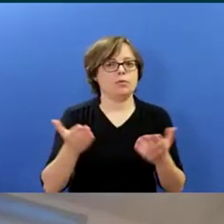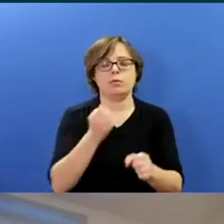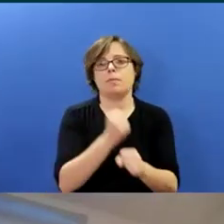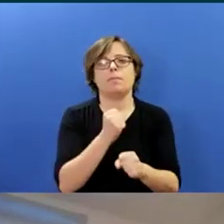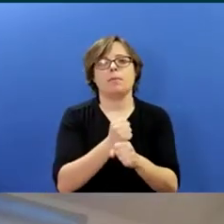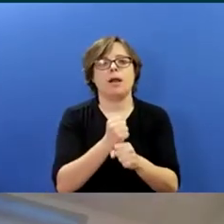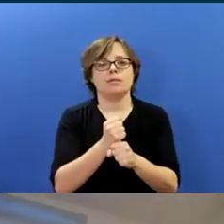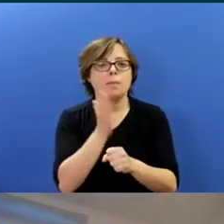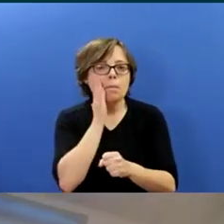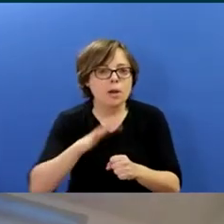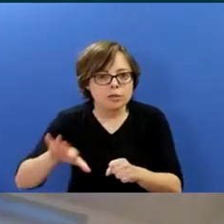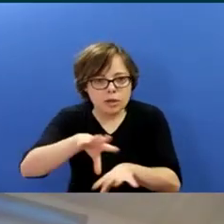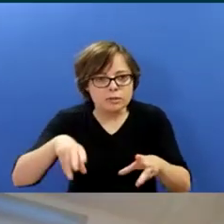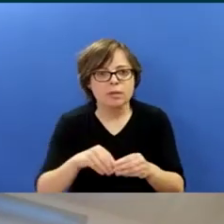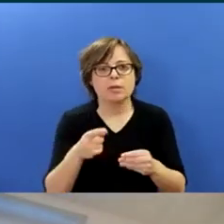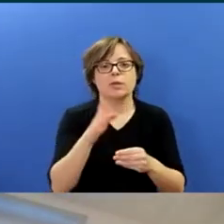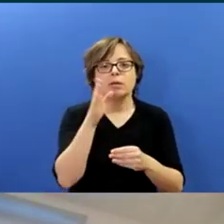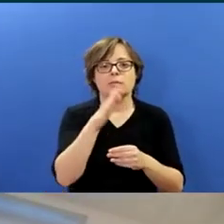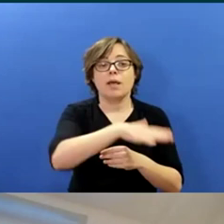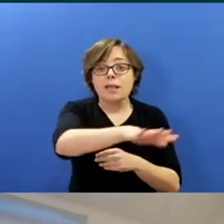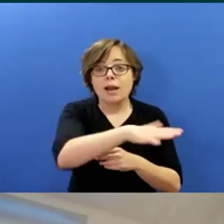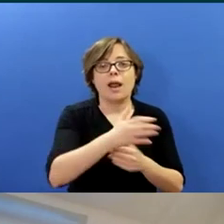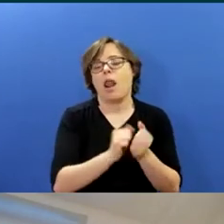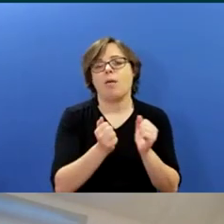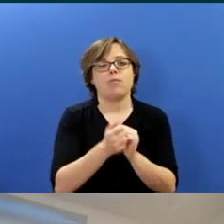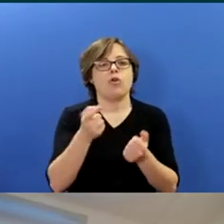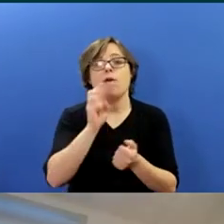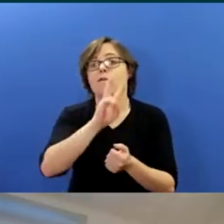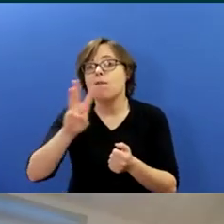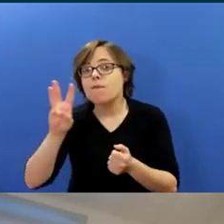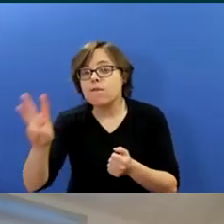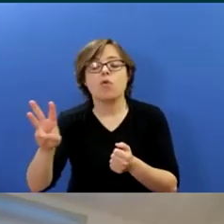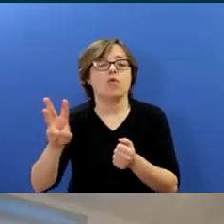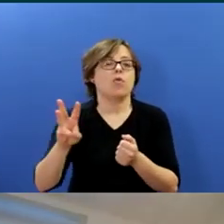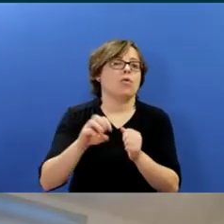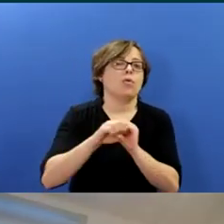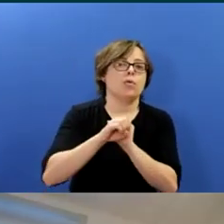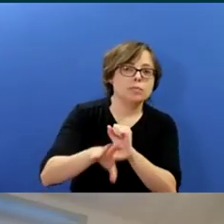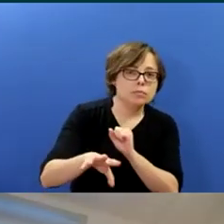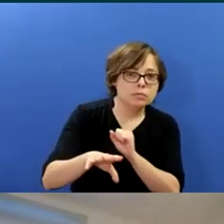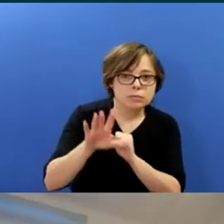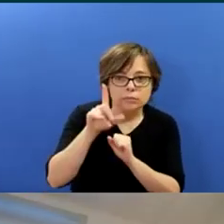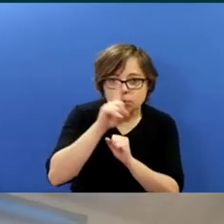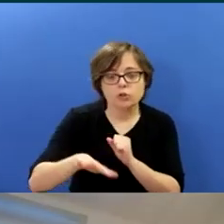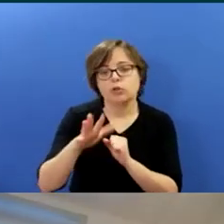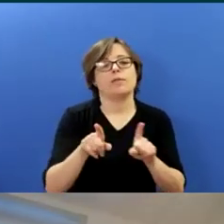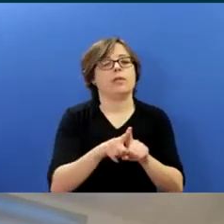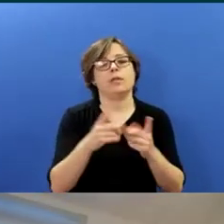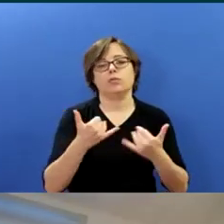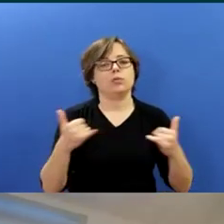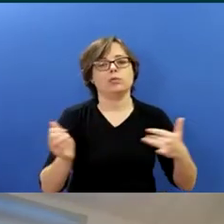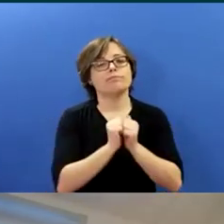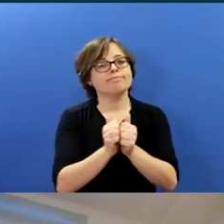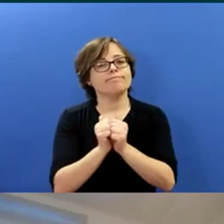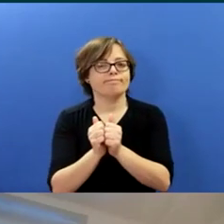know. mieszkańcami For example, w working terenie, with czyli właśnie residents platformy in the field czy kanały komunikacji, or ale te different wyzwania platforms związane na or przykład z communication channels,